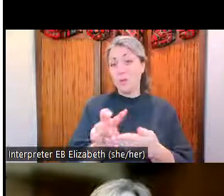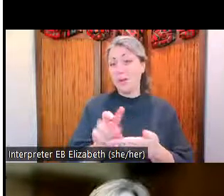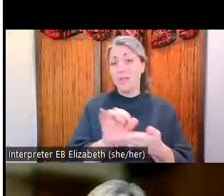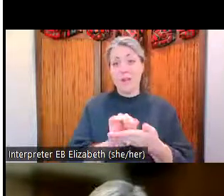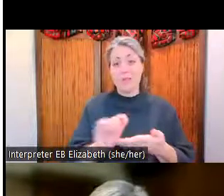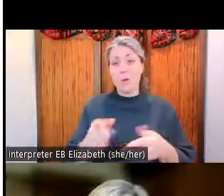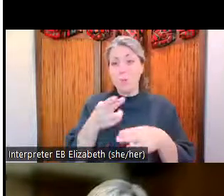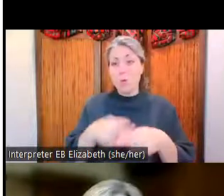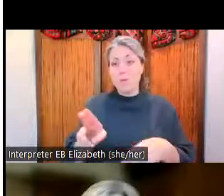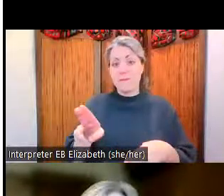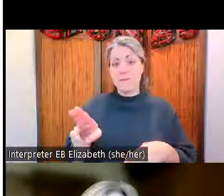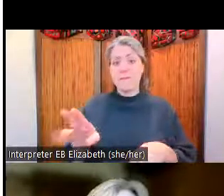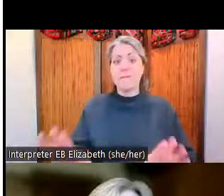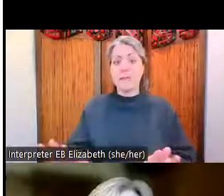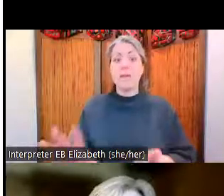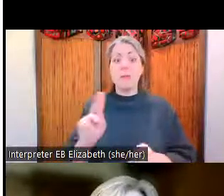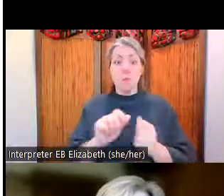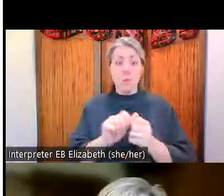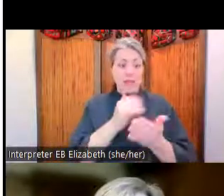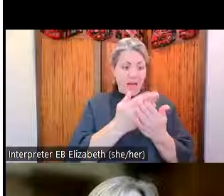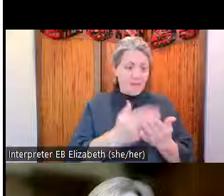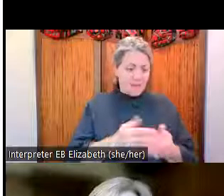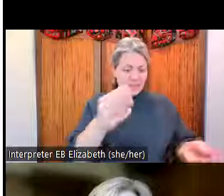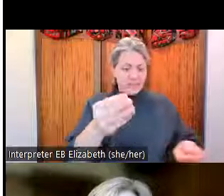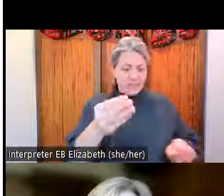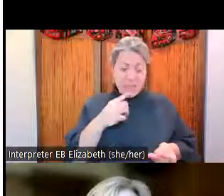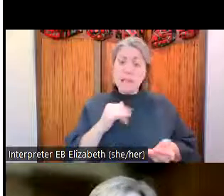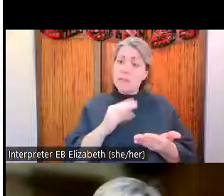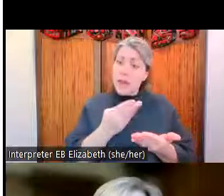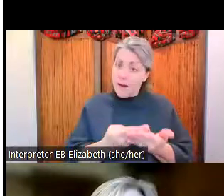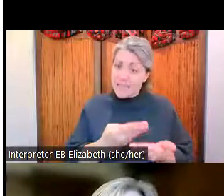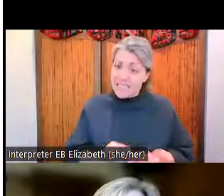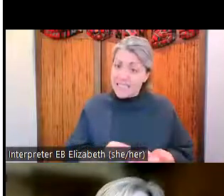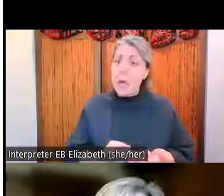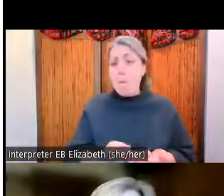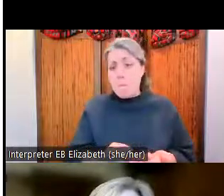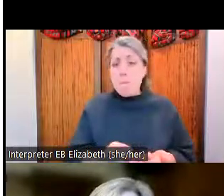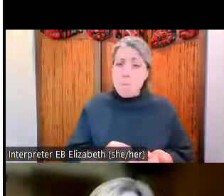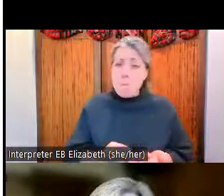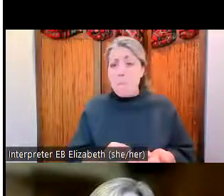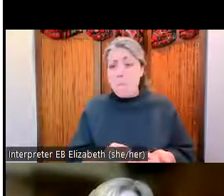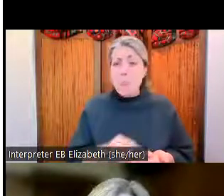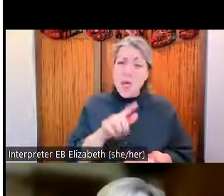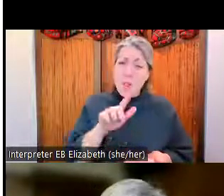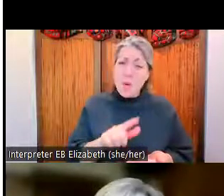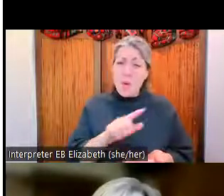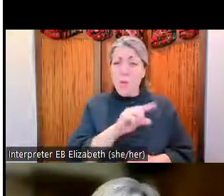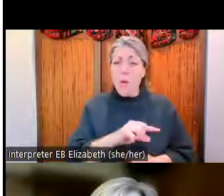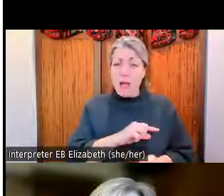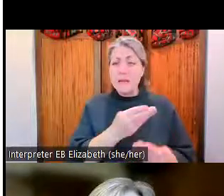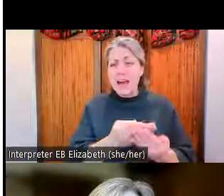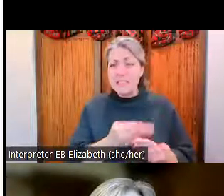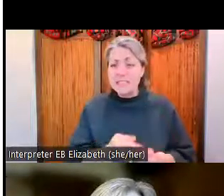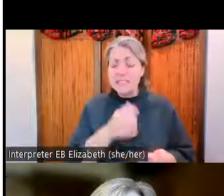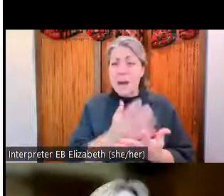of pulled all of the evidence together has said the evidence is kind of low to very low quality. So we've got